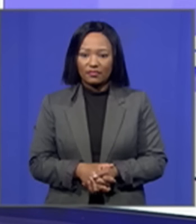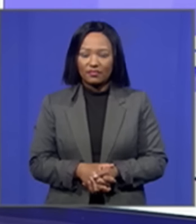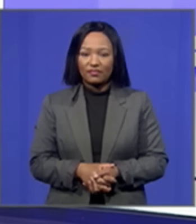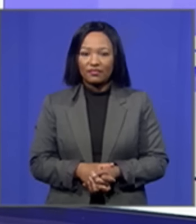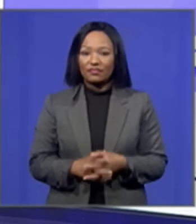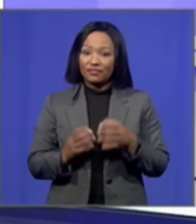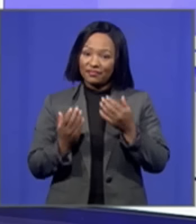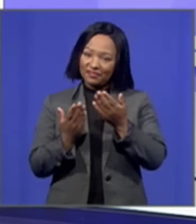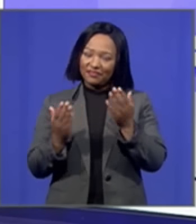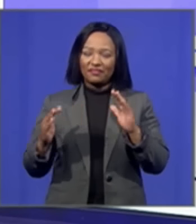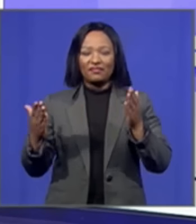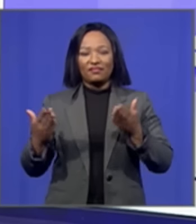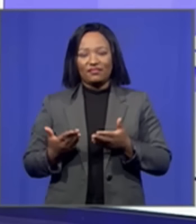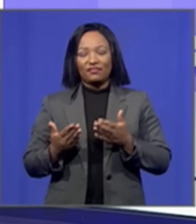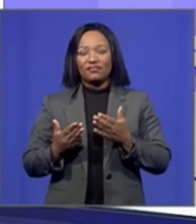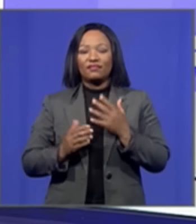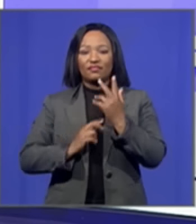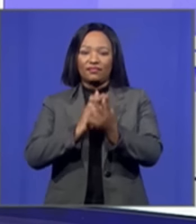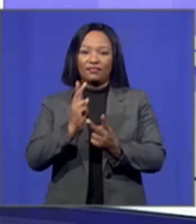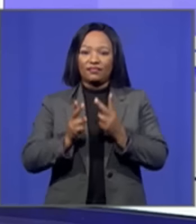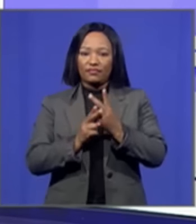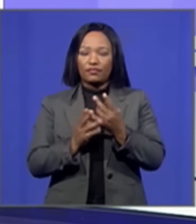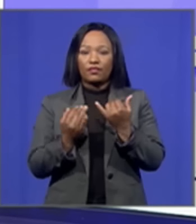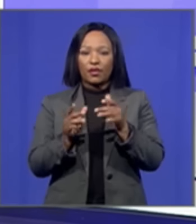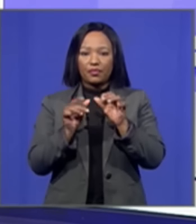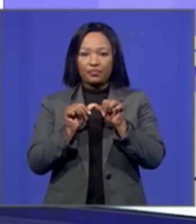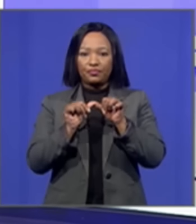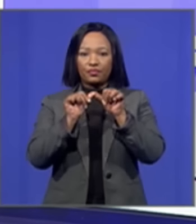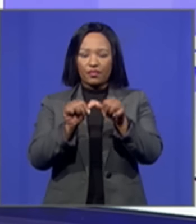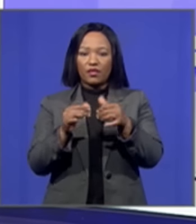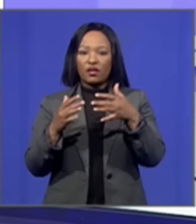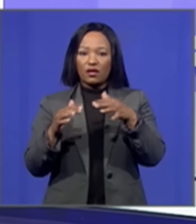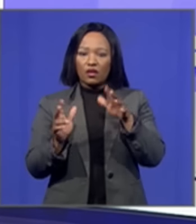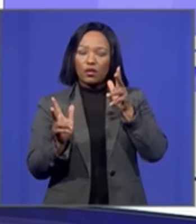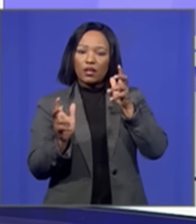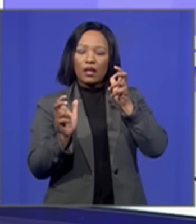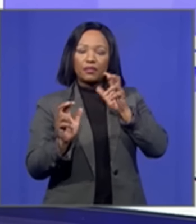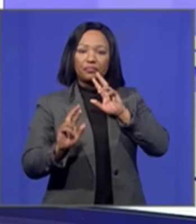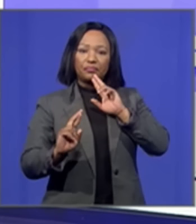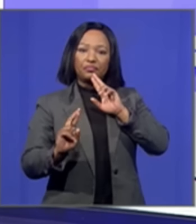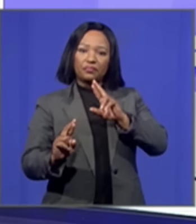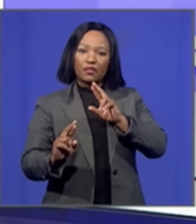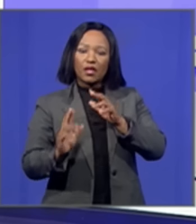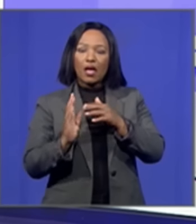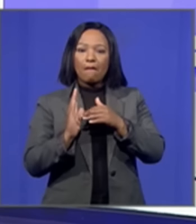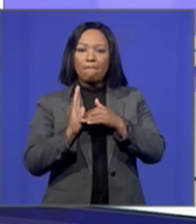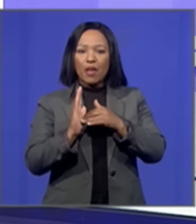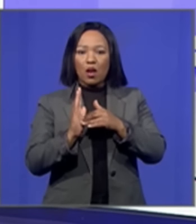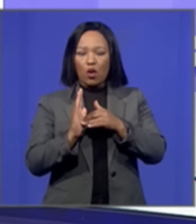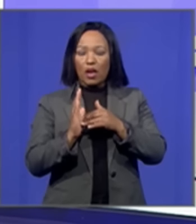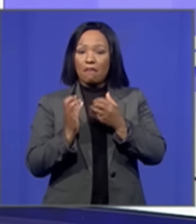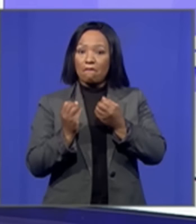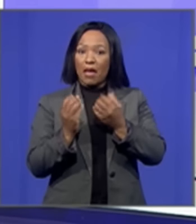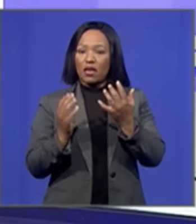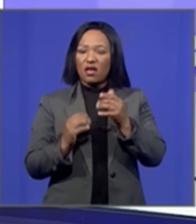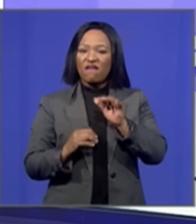Re boe gape re go amogele magaetso mme re tsweletse ka gore dipegelo tsa sešweng tsa puso di tlhomamisitse fa bašwa ba feta dimilione di